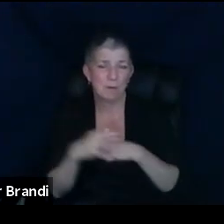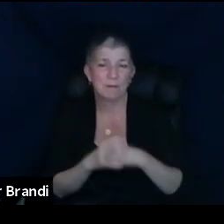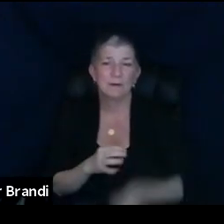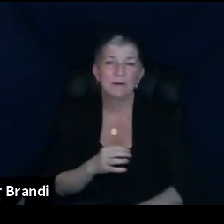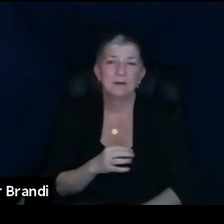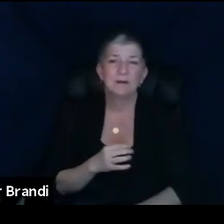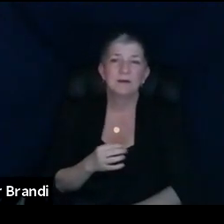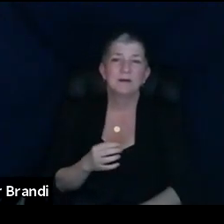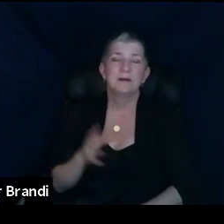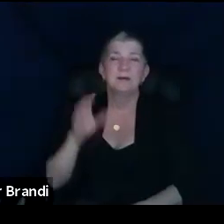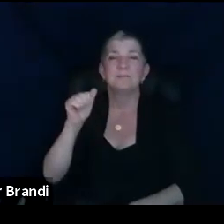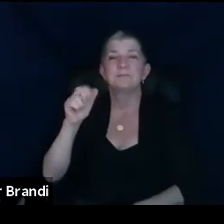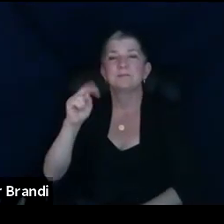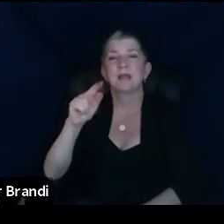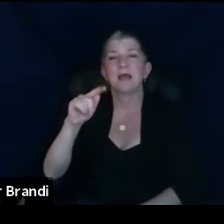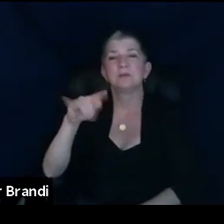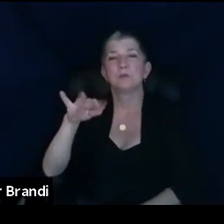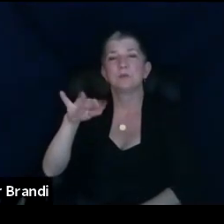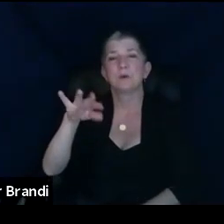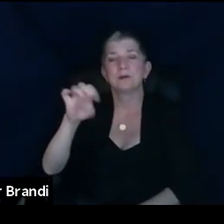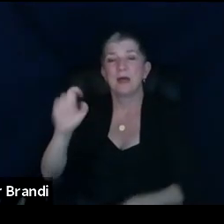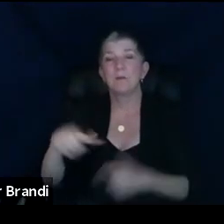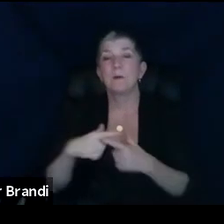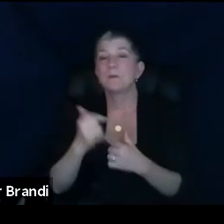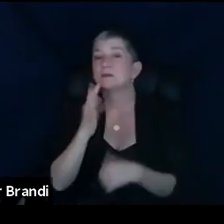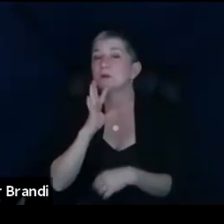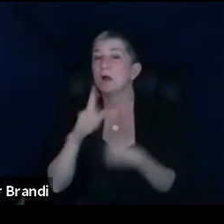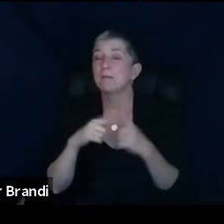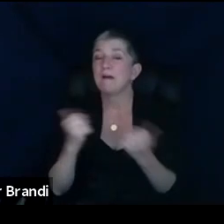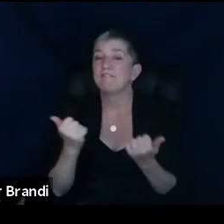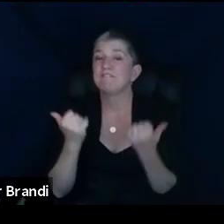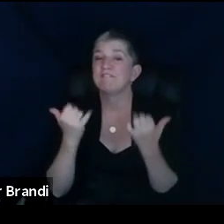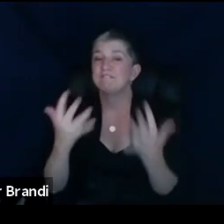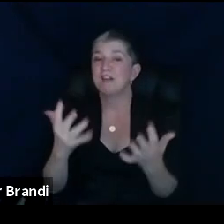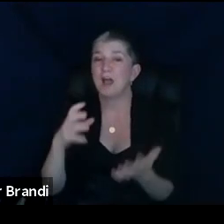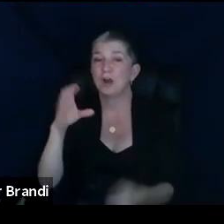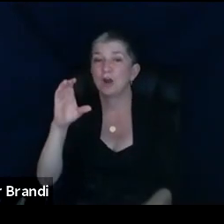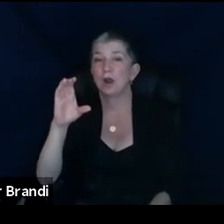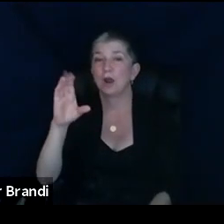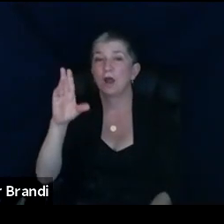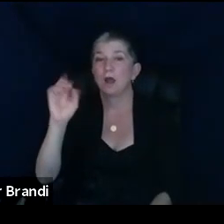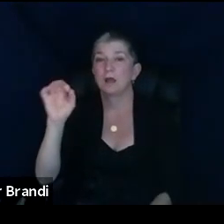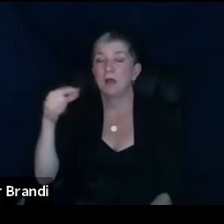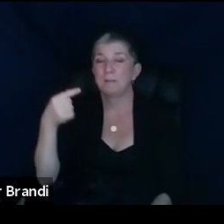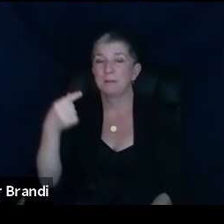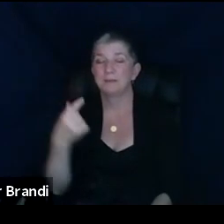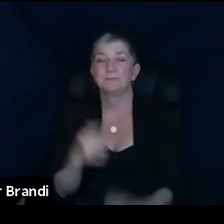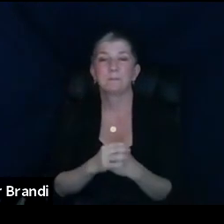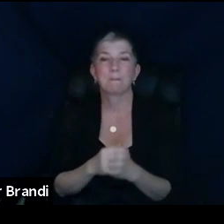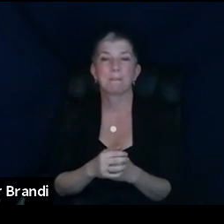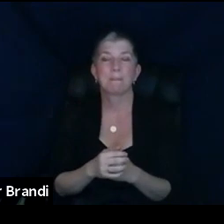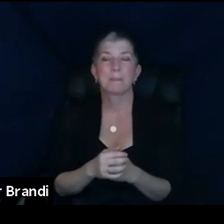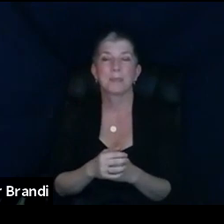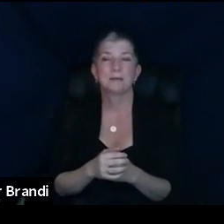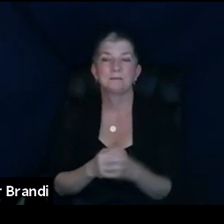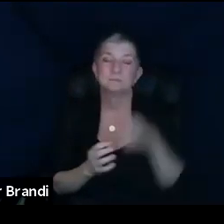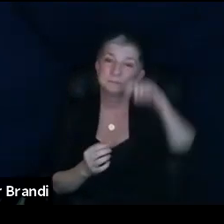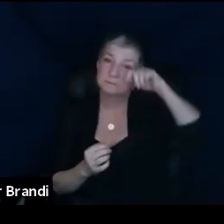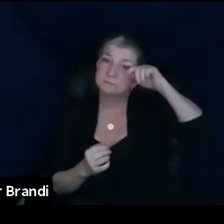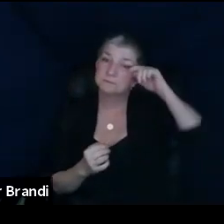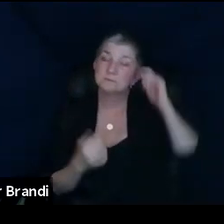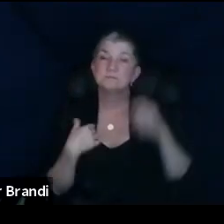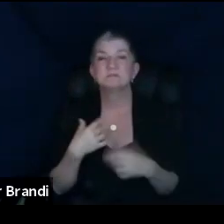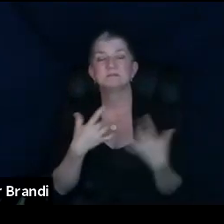So when we're talking about fire cupping, what you'll see is that someone has obviously their source. There's usually a small